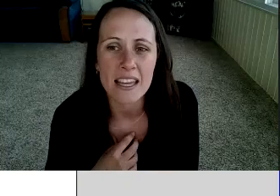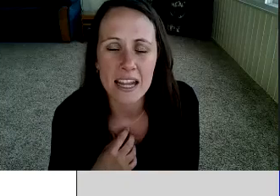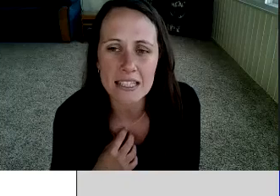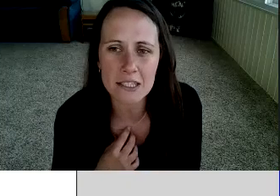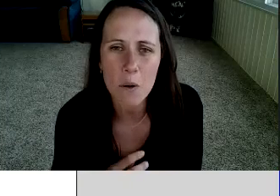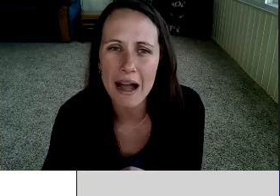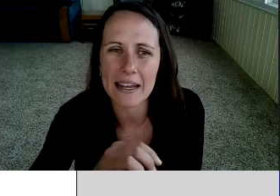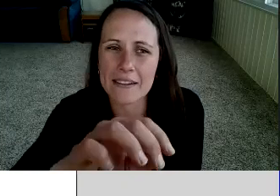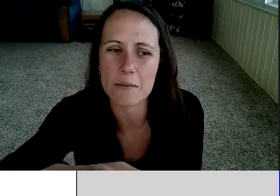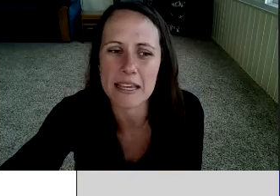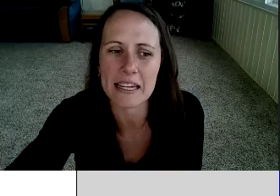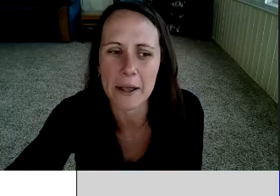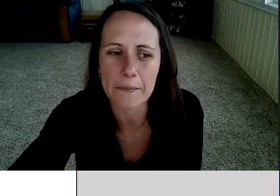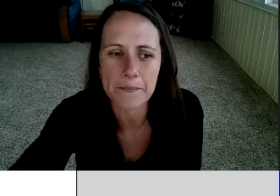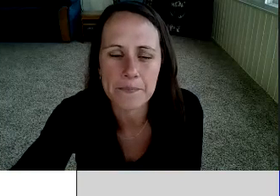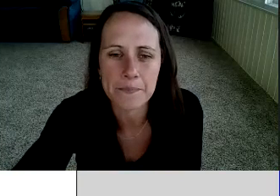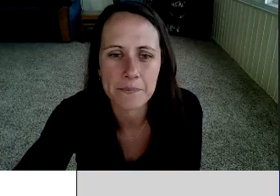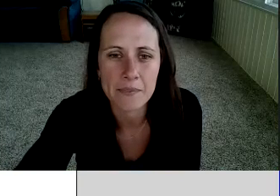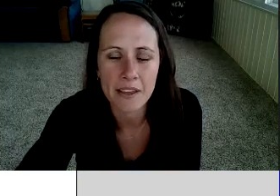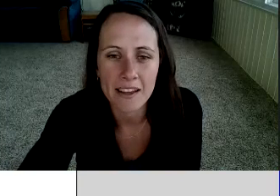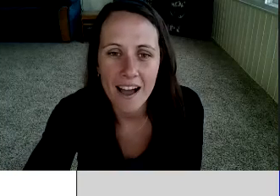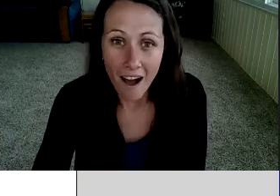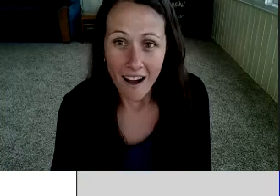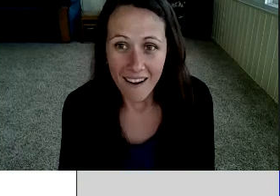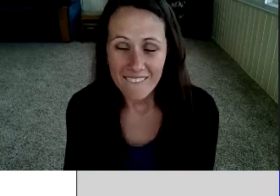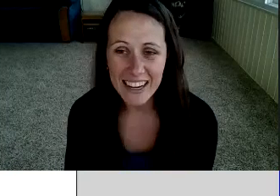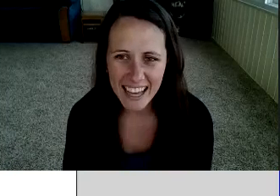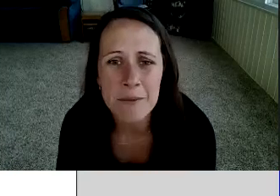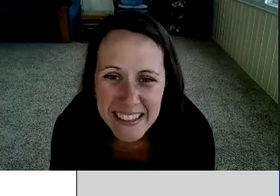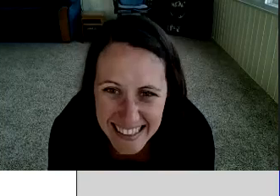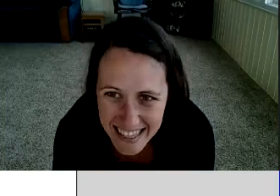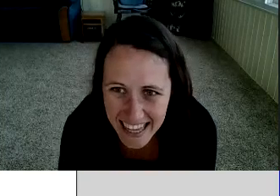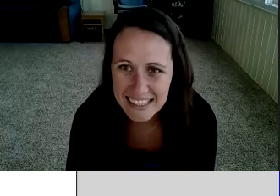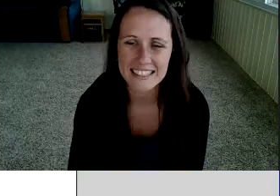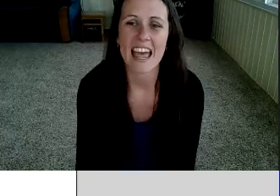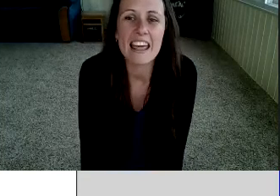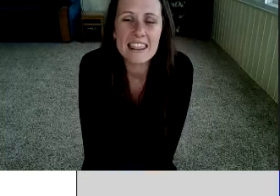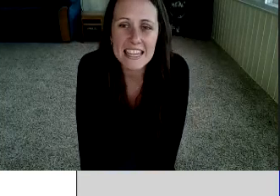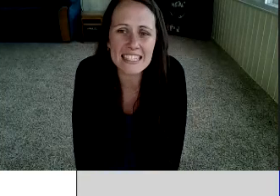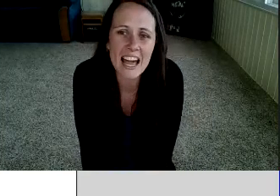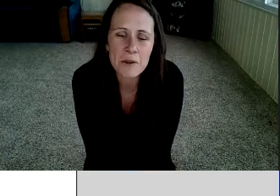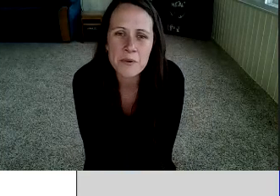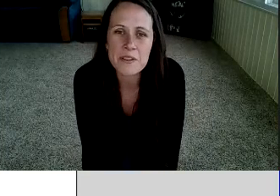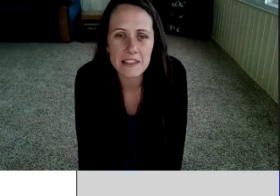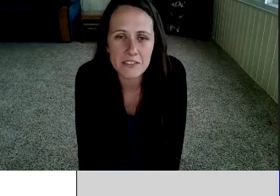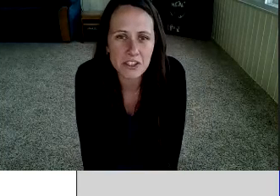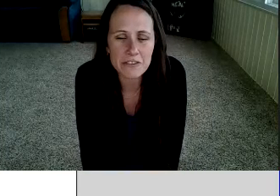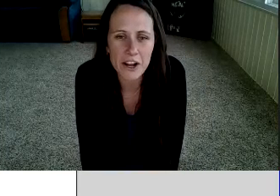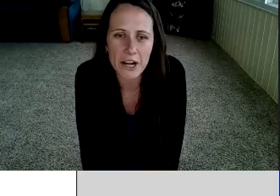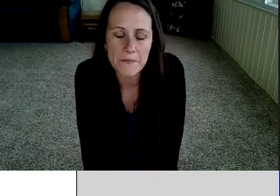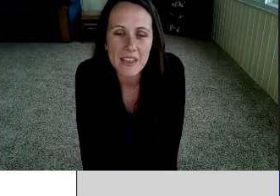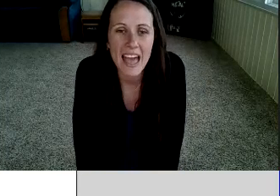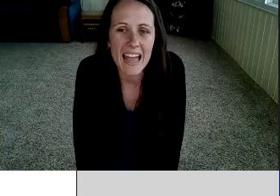pig. Nice and quiet in the beginning. Oh, what animal is this? This animal lives